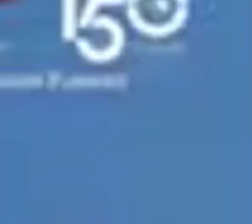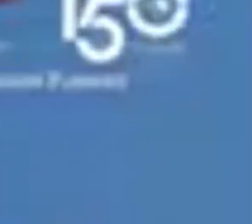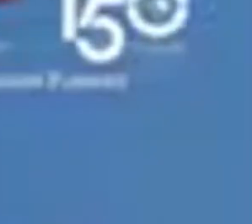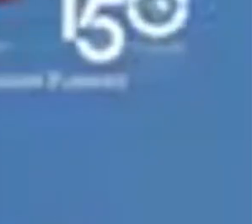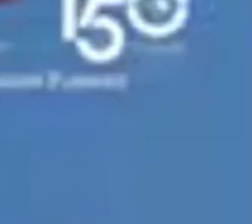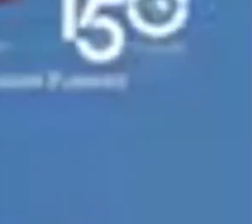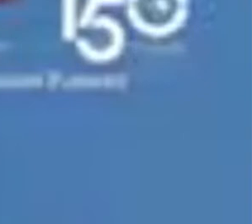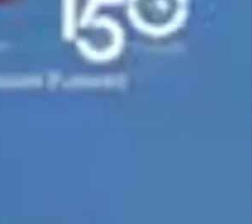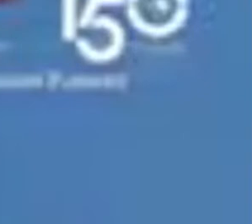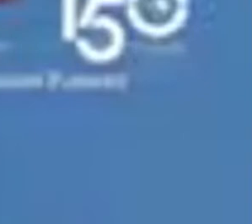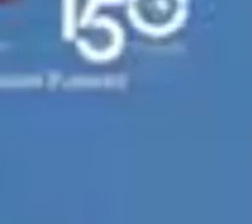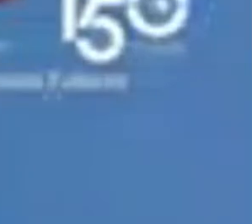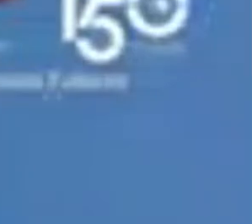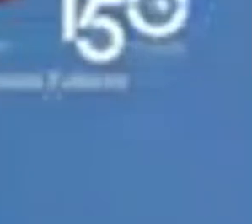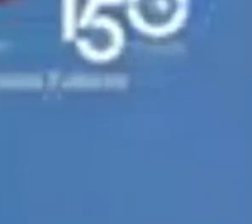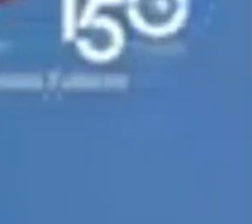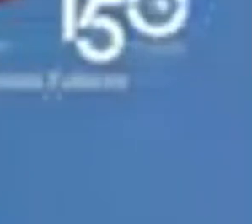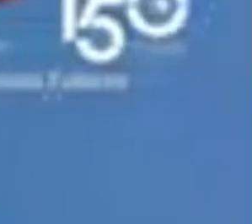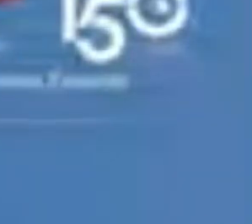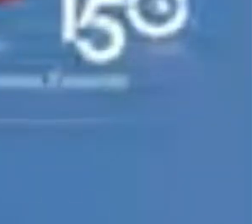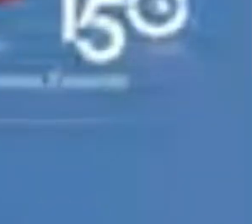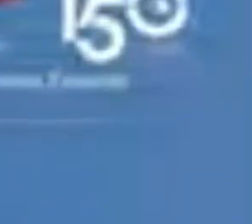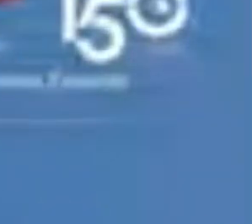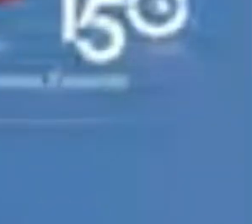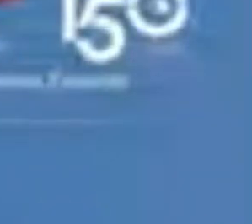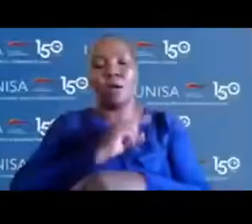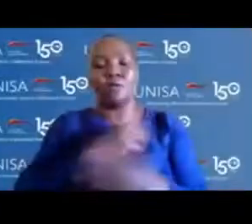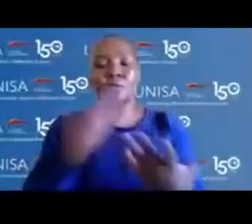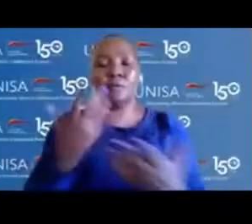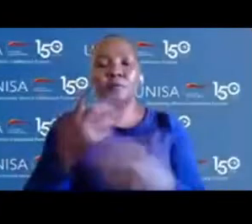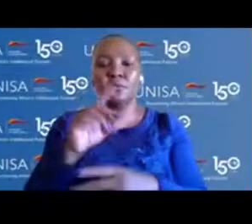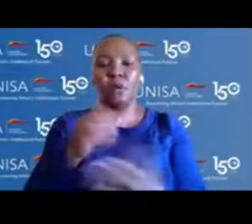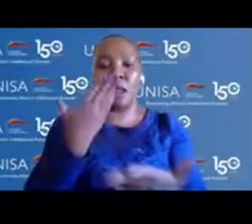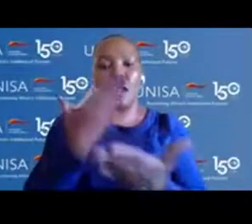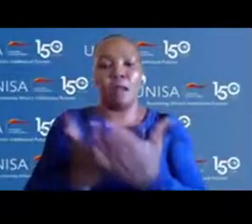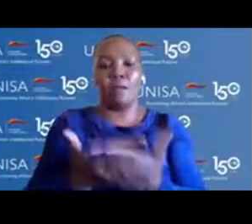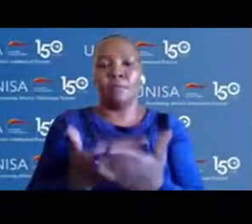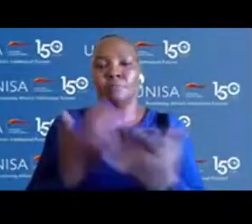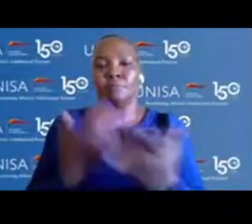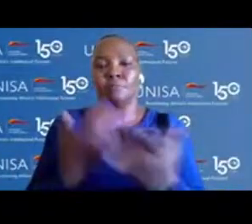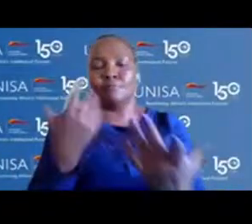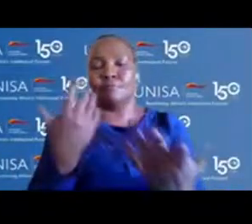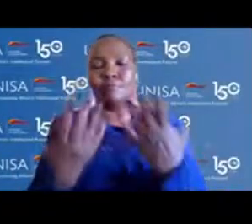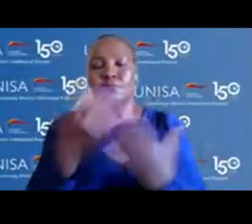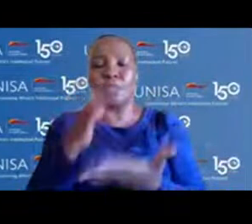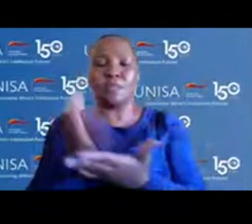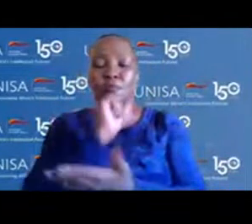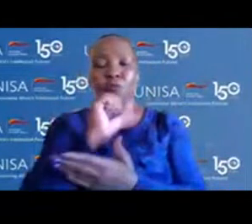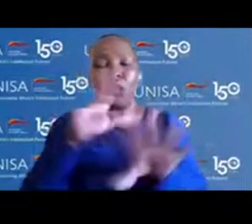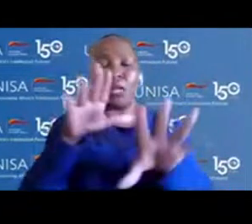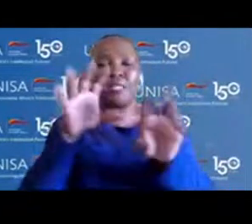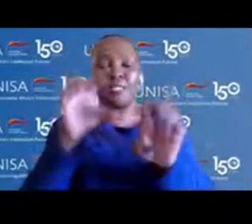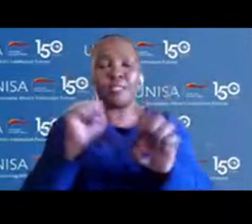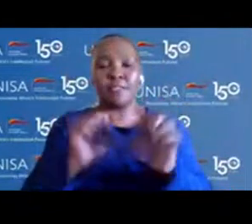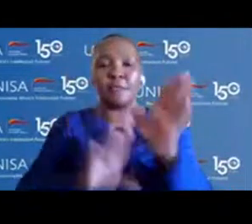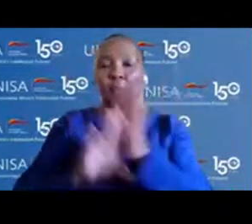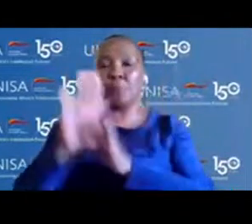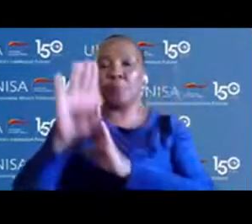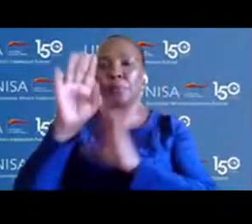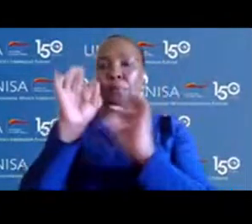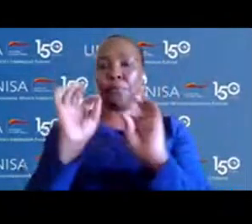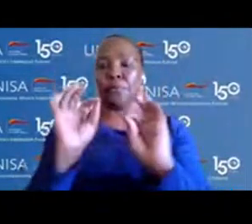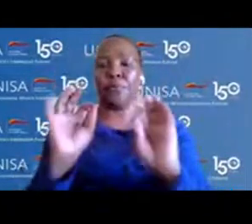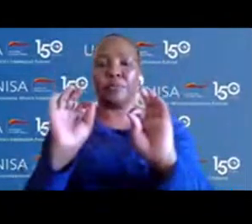arrangements well in advance so that you are able to take your exams successfully.